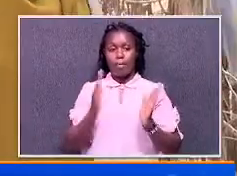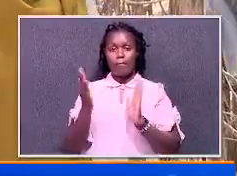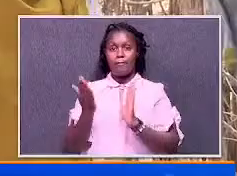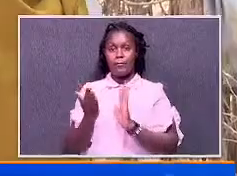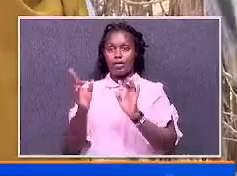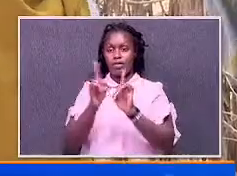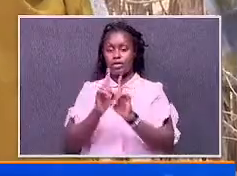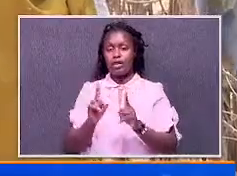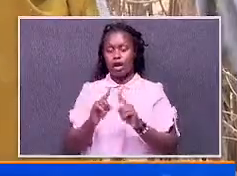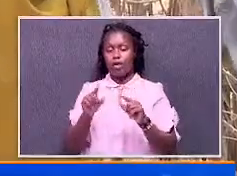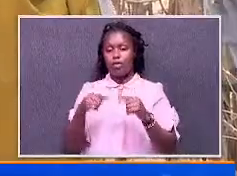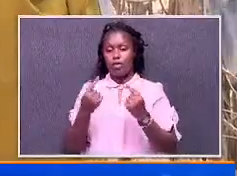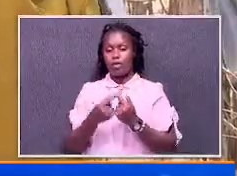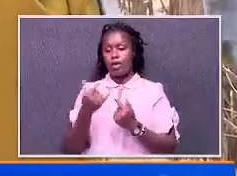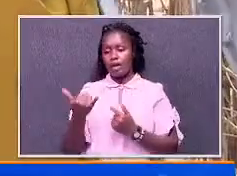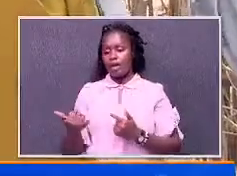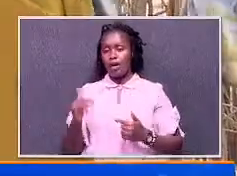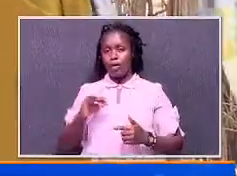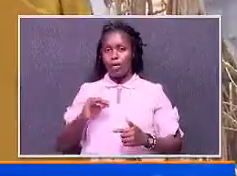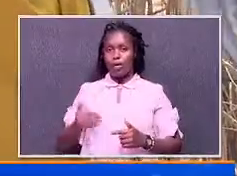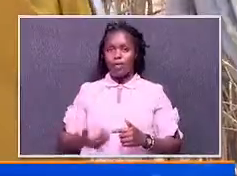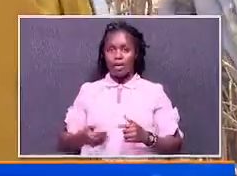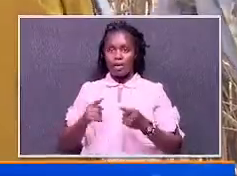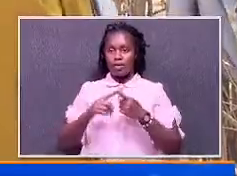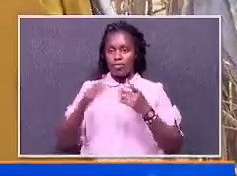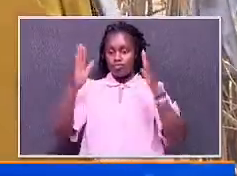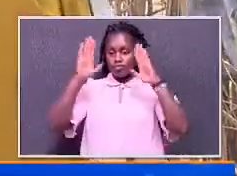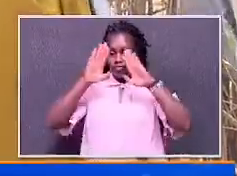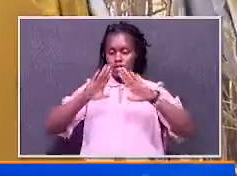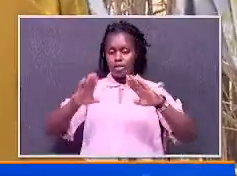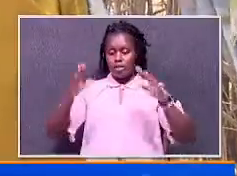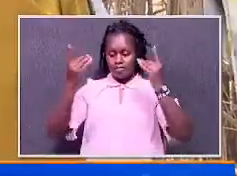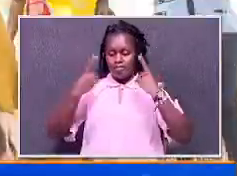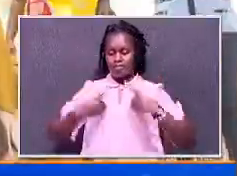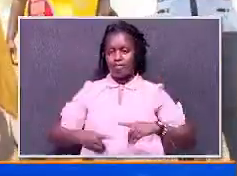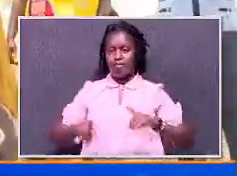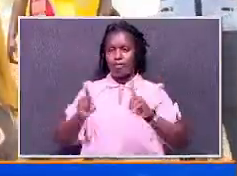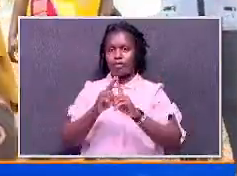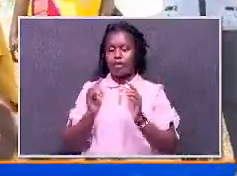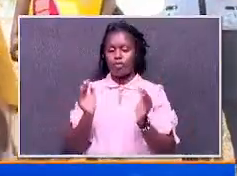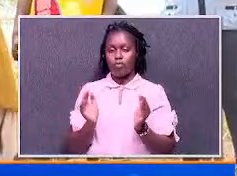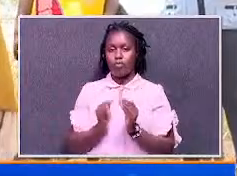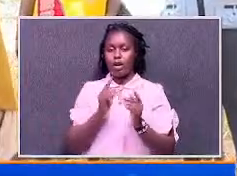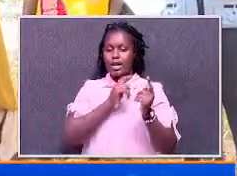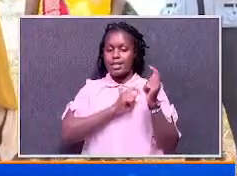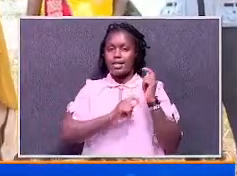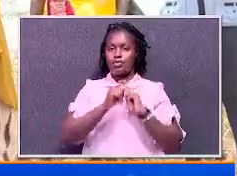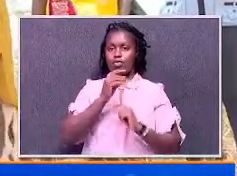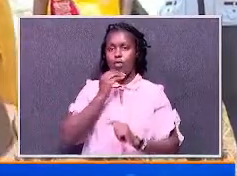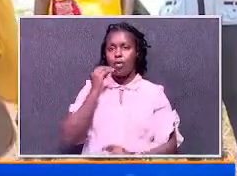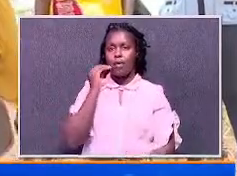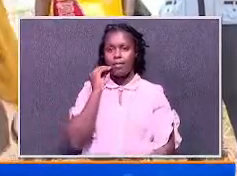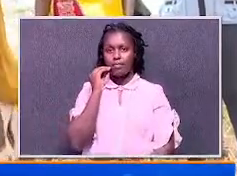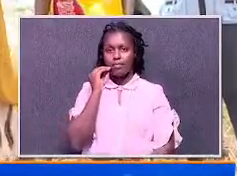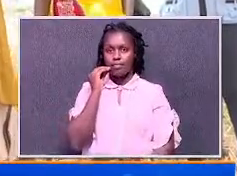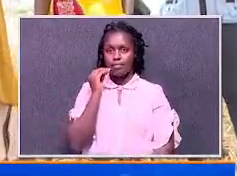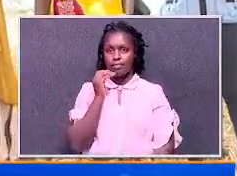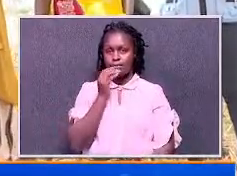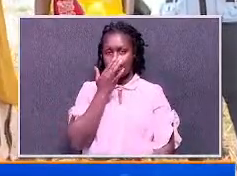group of young women on their Islamic attires who welcome us to their small and traditional manyatas.